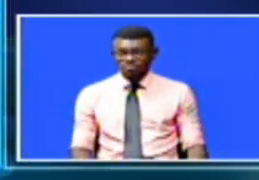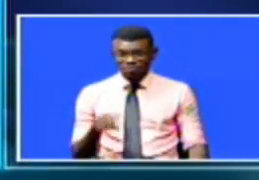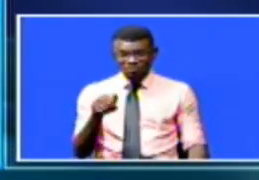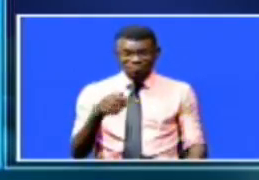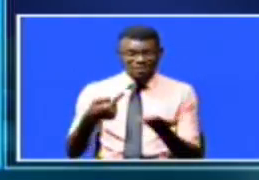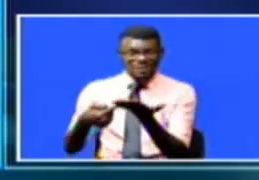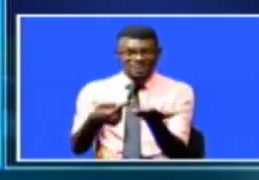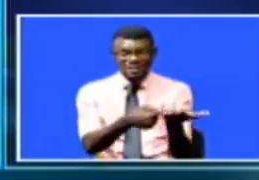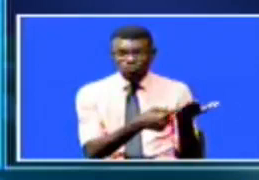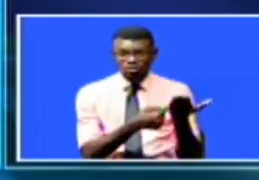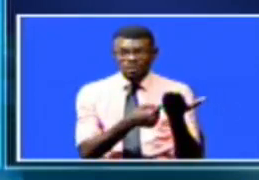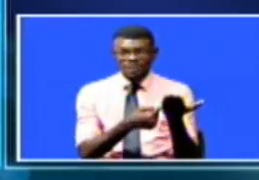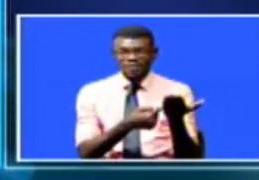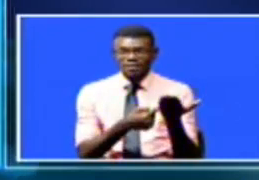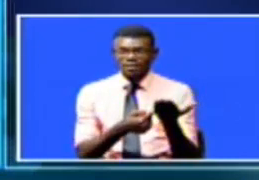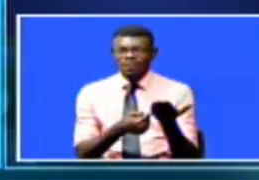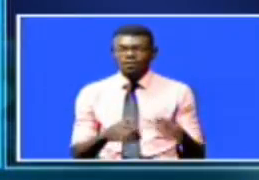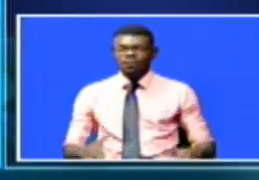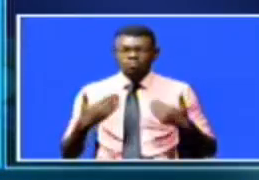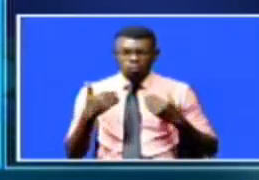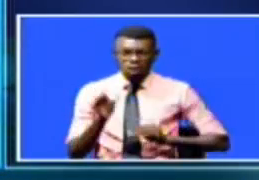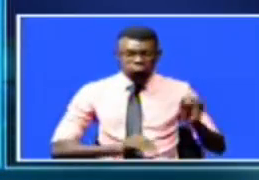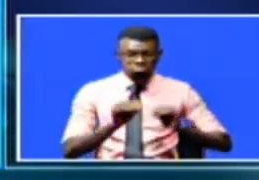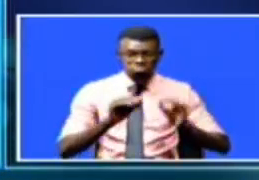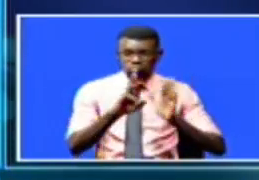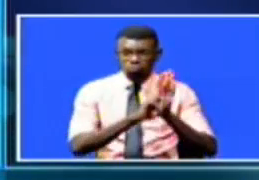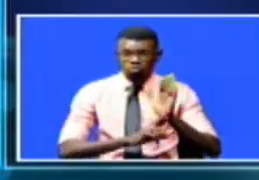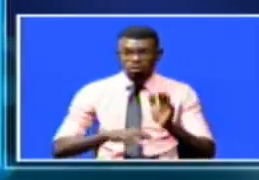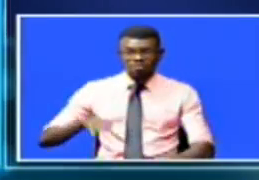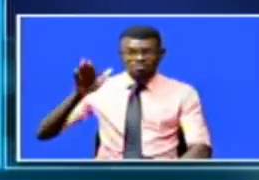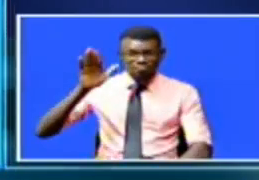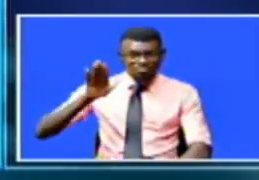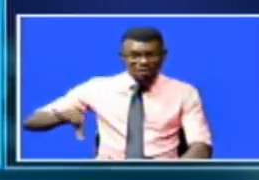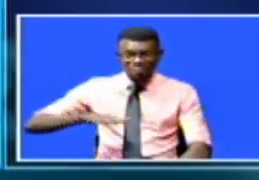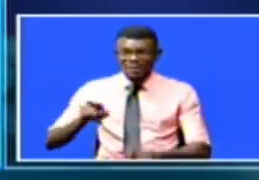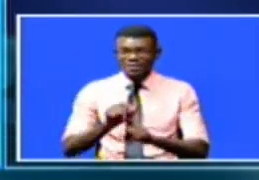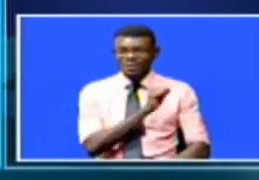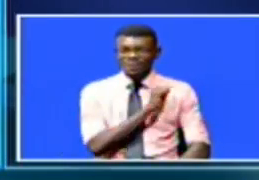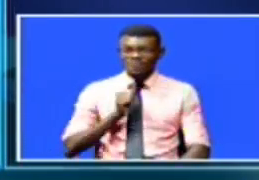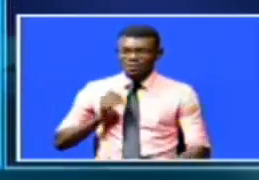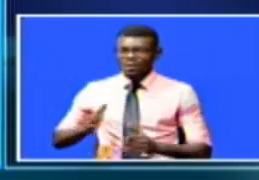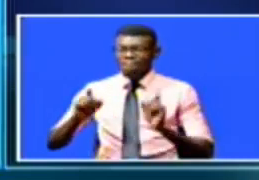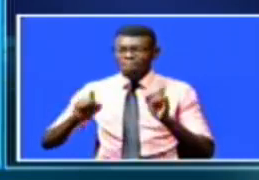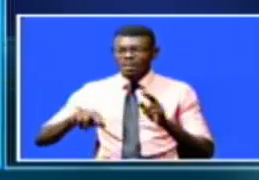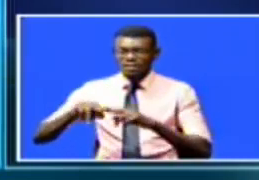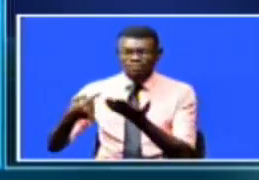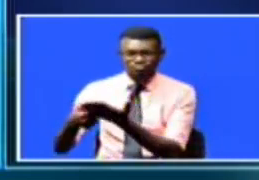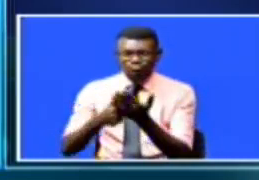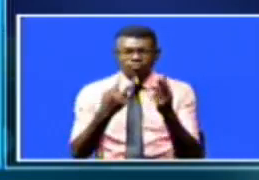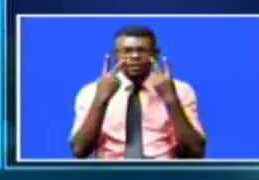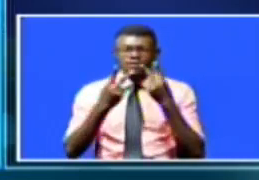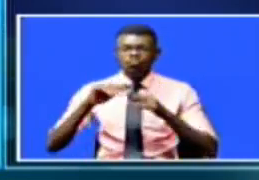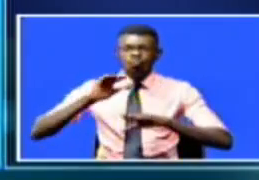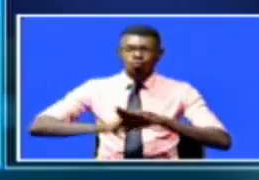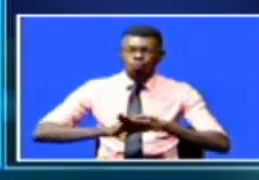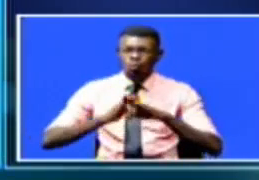discussion that the drafters of the standing orders, including the senators, will have to sit down and see the merits and the